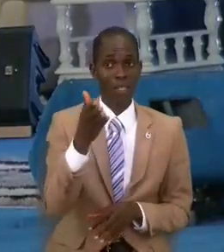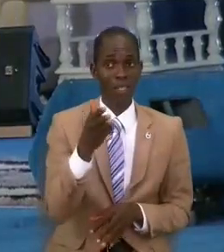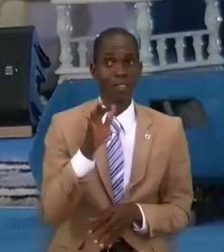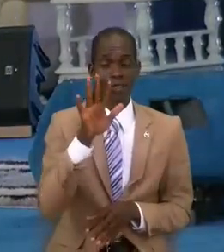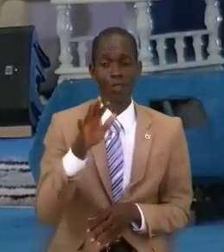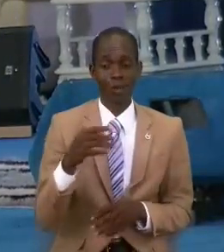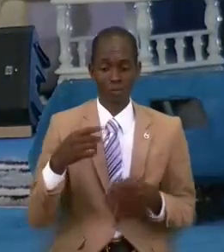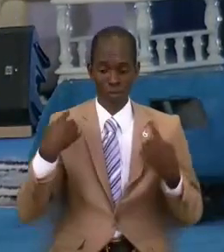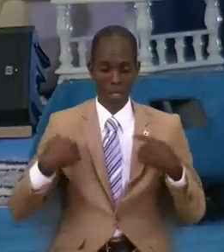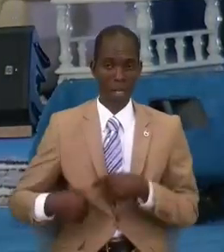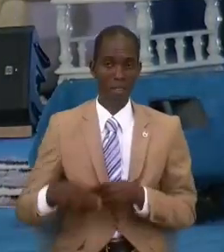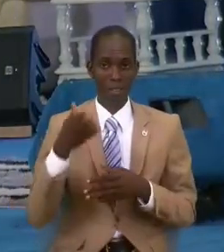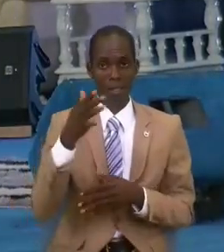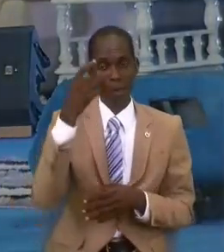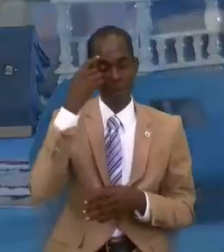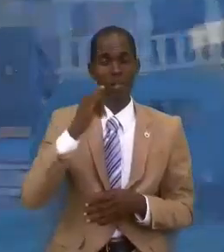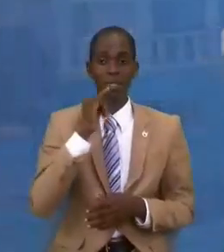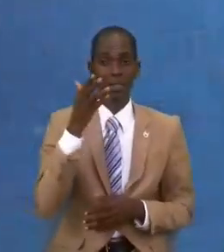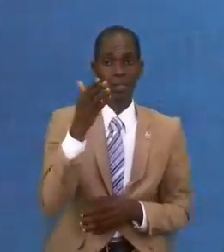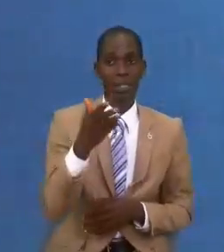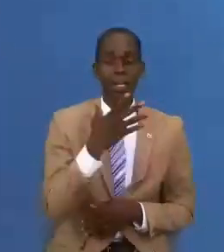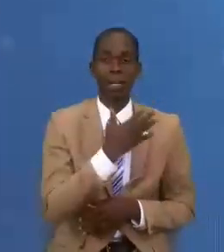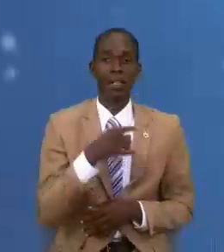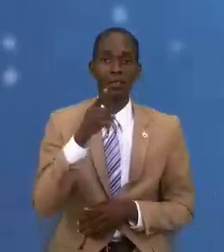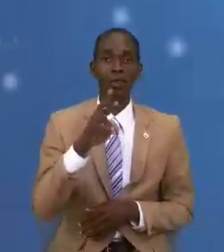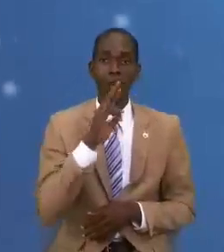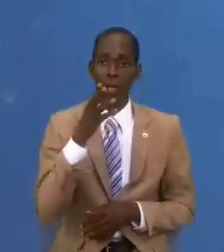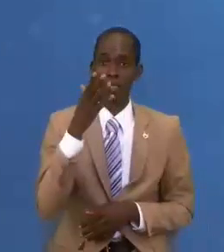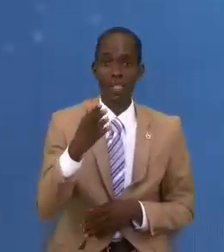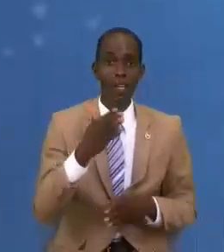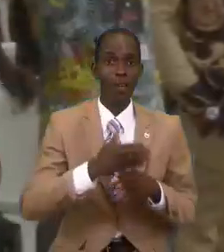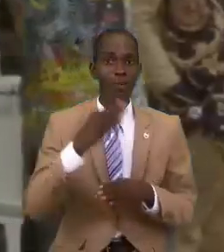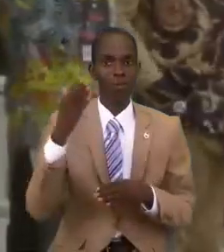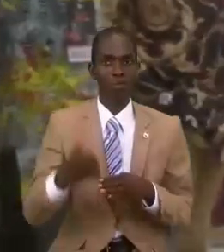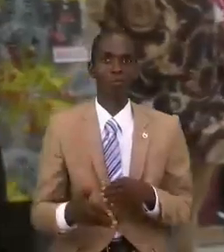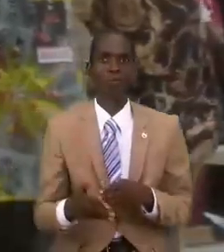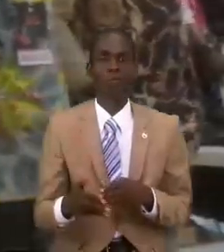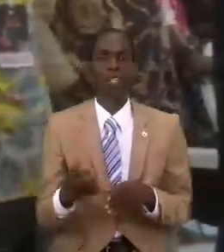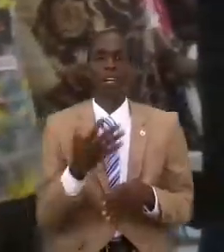there totally, entirely, and completely, I said, praise the Lord.